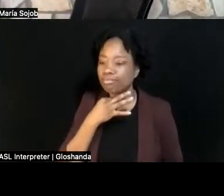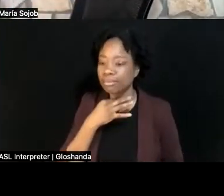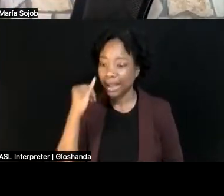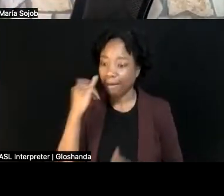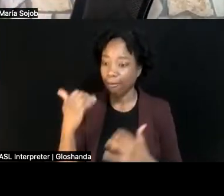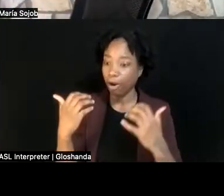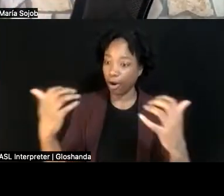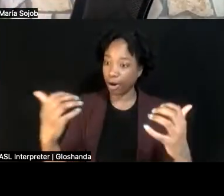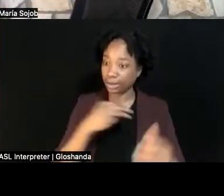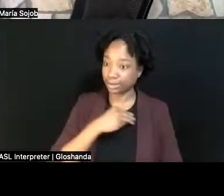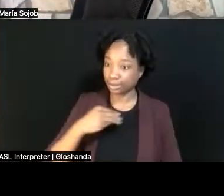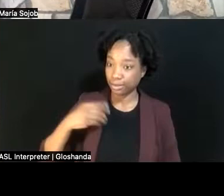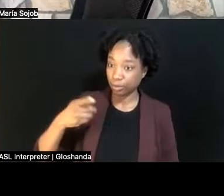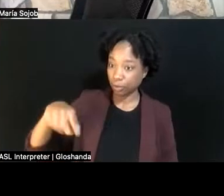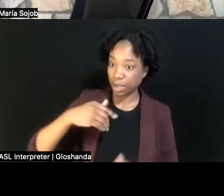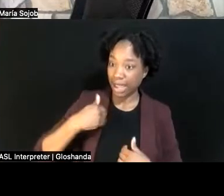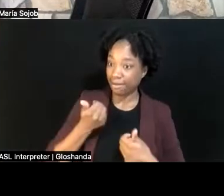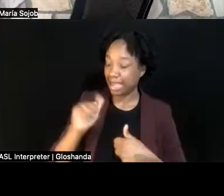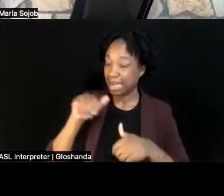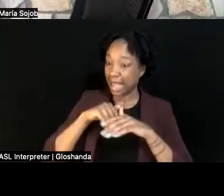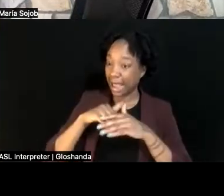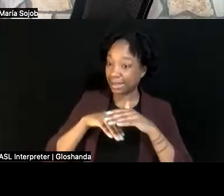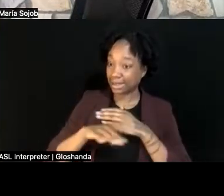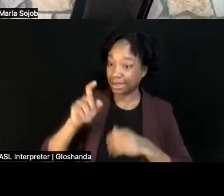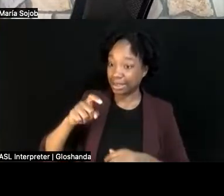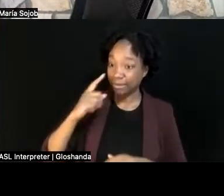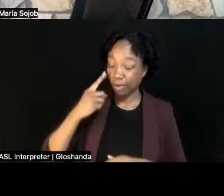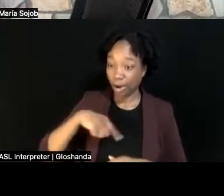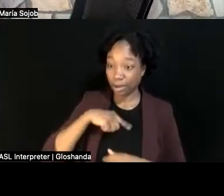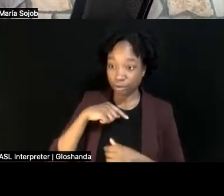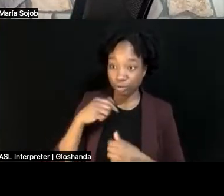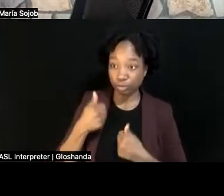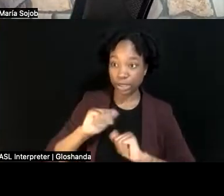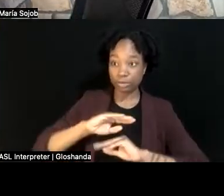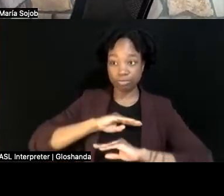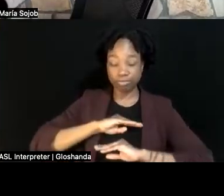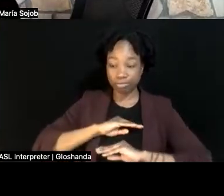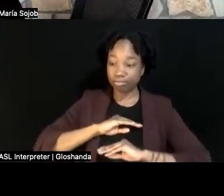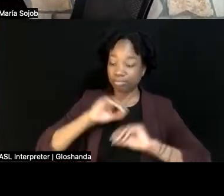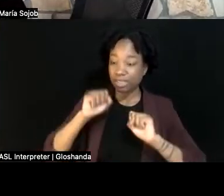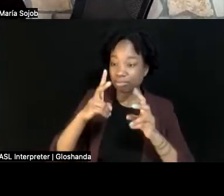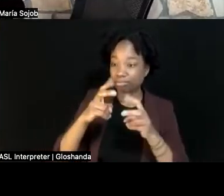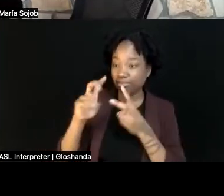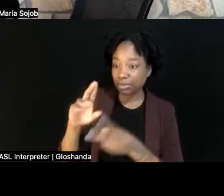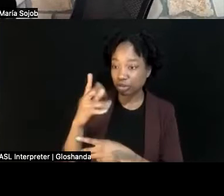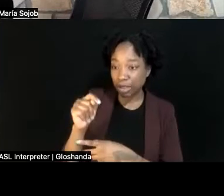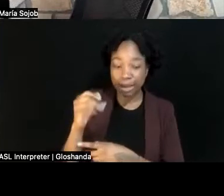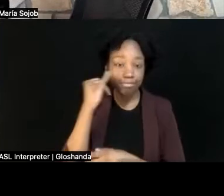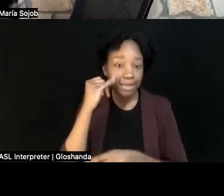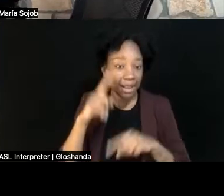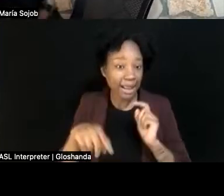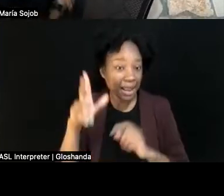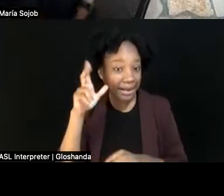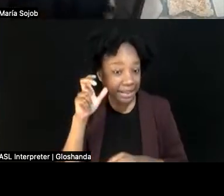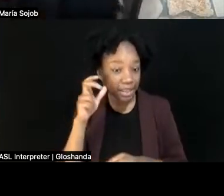we can address. If you want to drop those in the chat. If you can't hear us, if there's something that's not working for you, we want to make sure we can bring in all